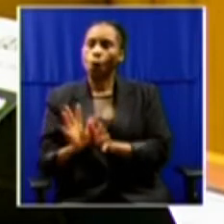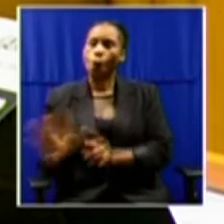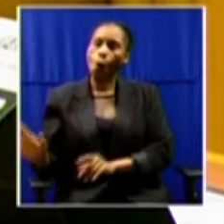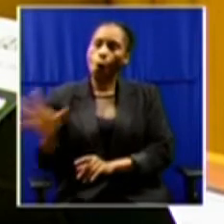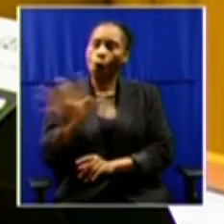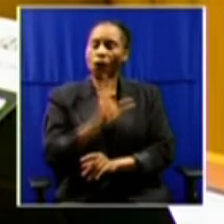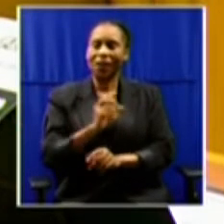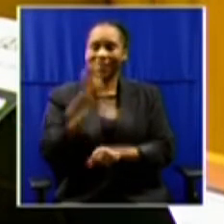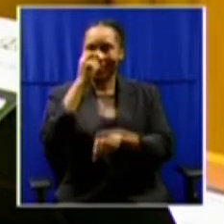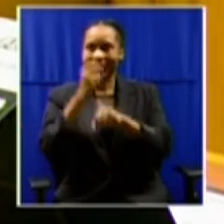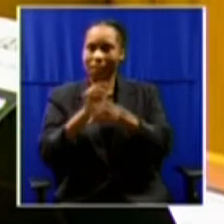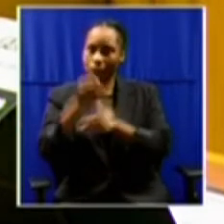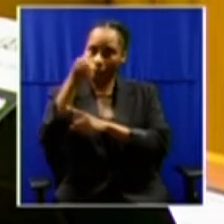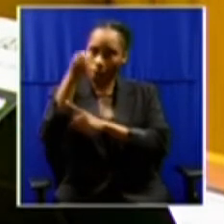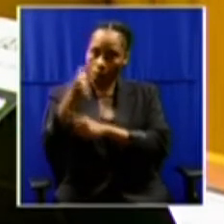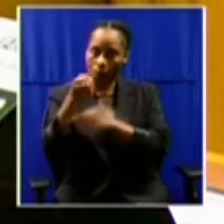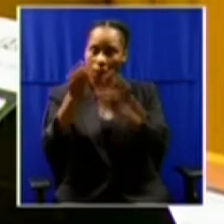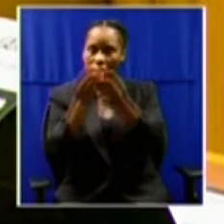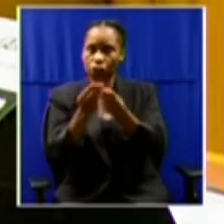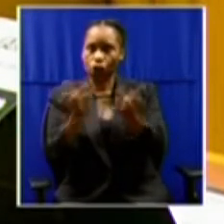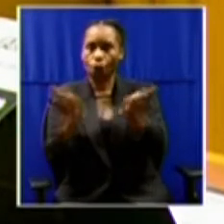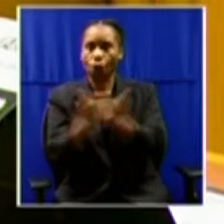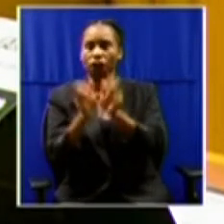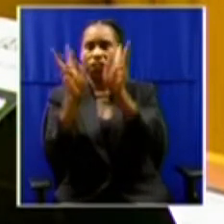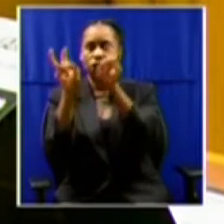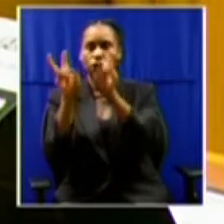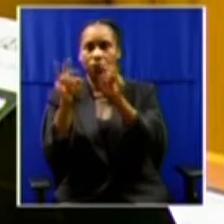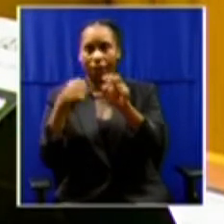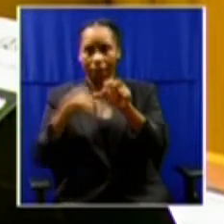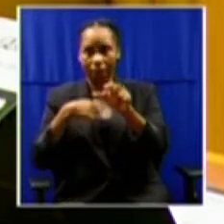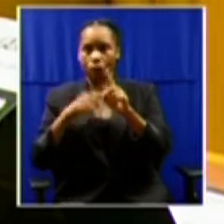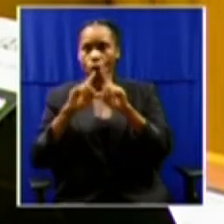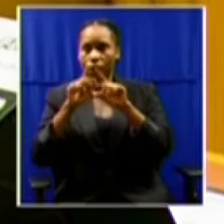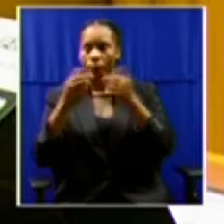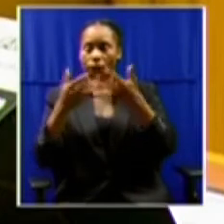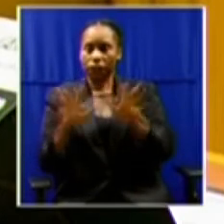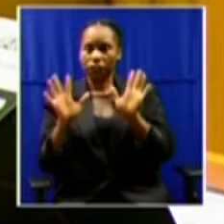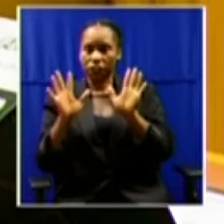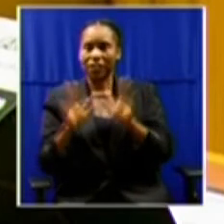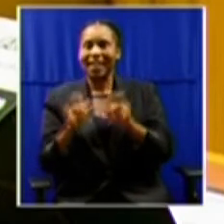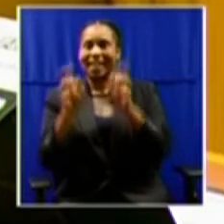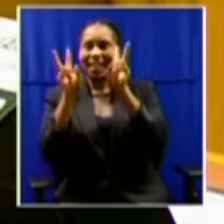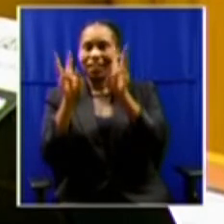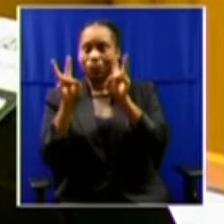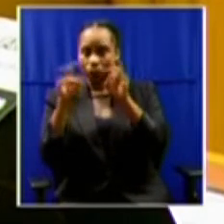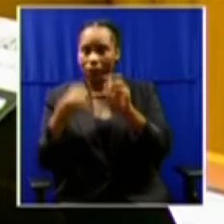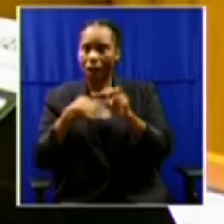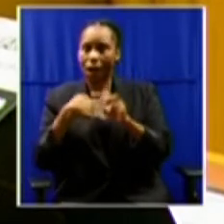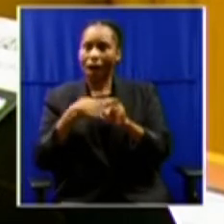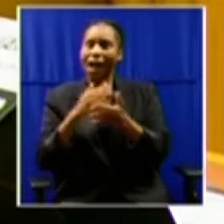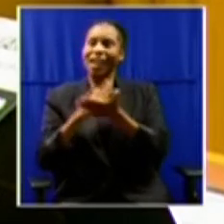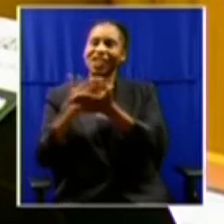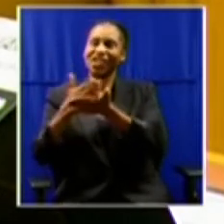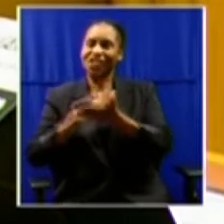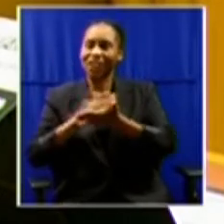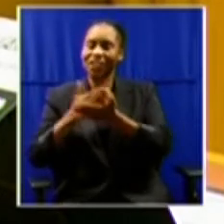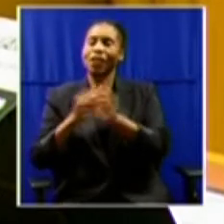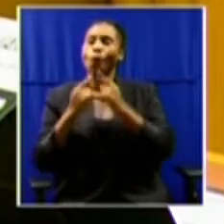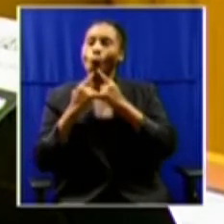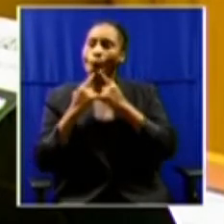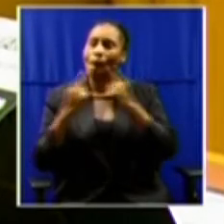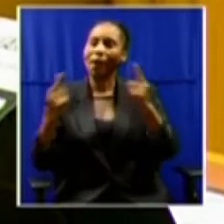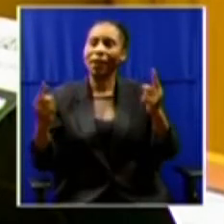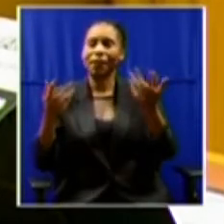go and resolve these issues which I have referred to, which issues I have shared openly with